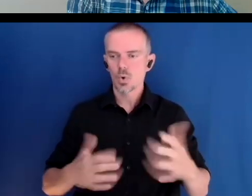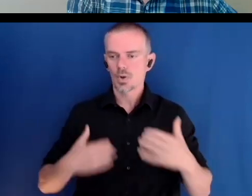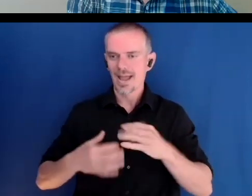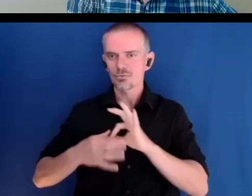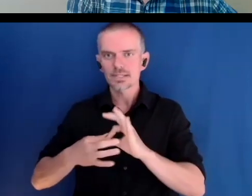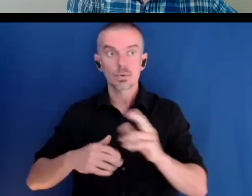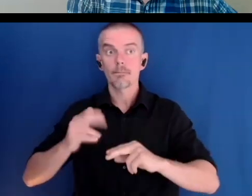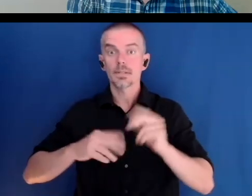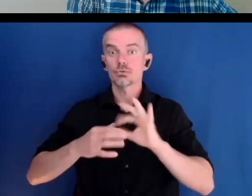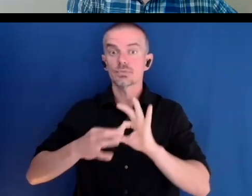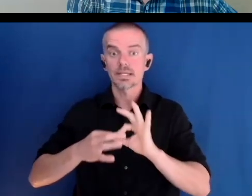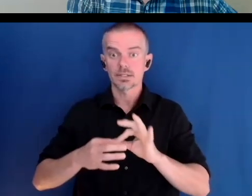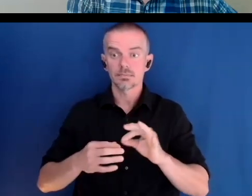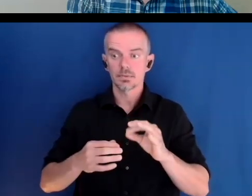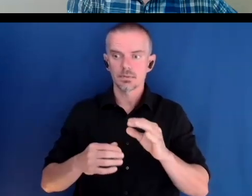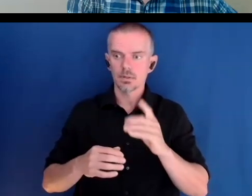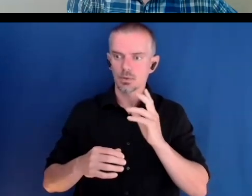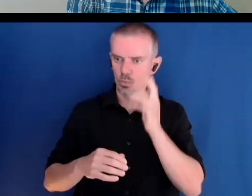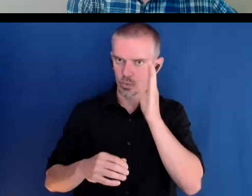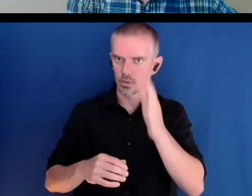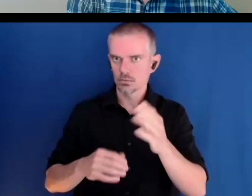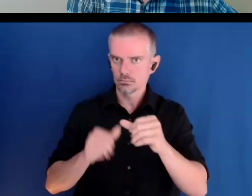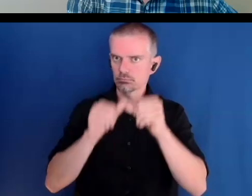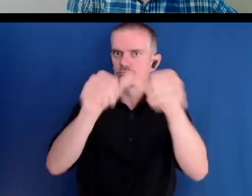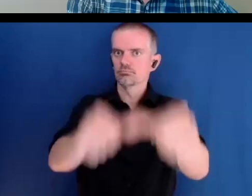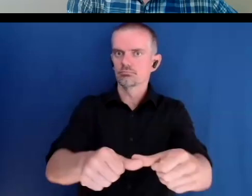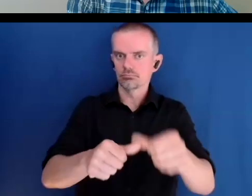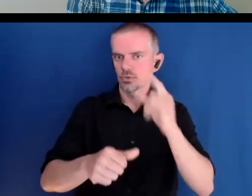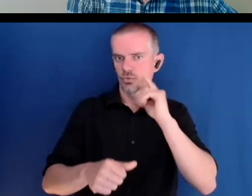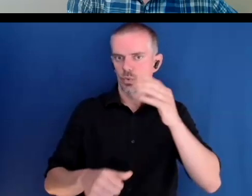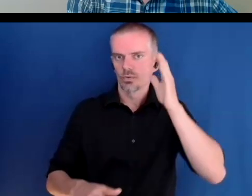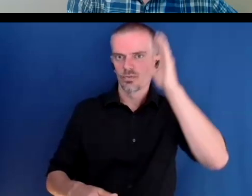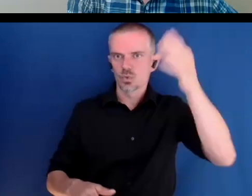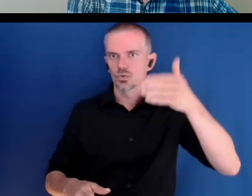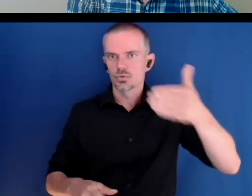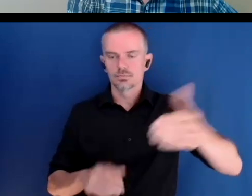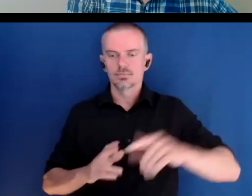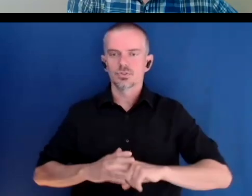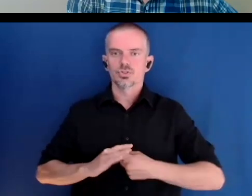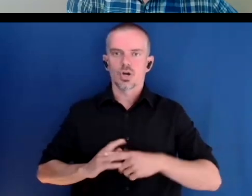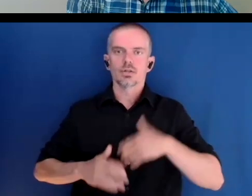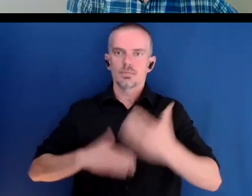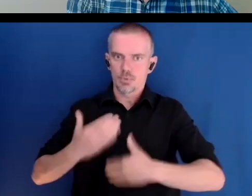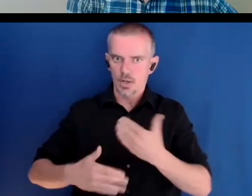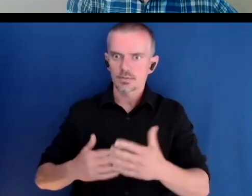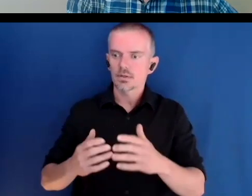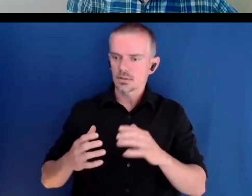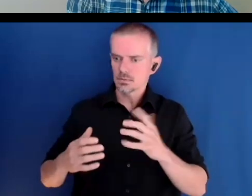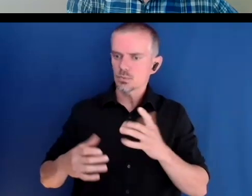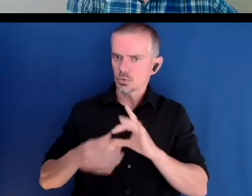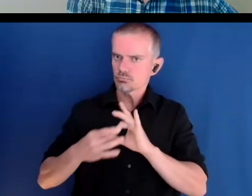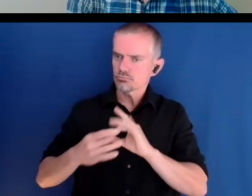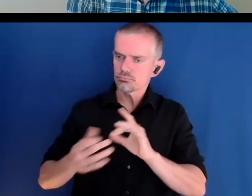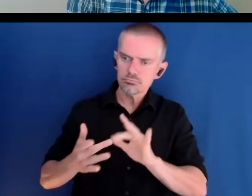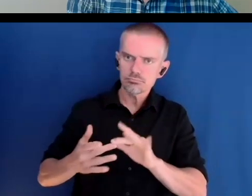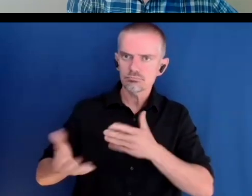building relationships that you're going to leverage into lots of future work, right? You're sort of setting the wheels in motion in a partnership that you're going to continue leaning on